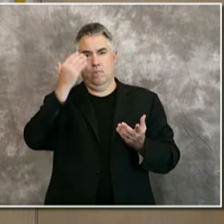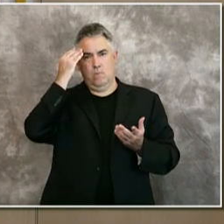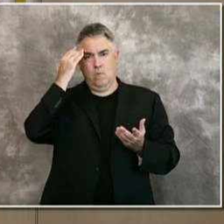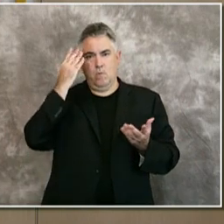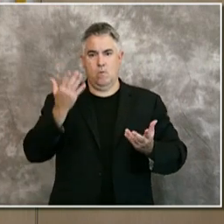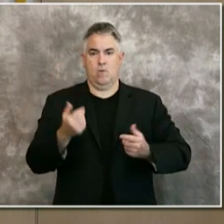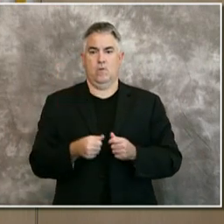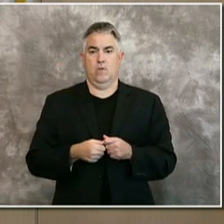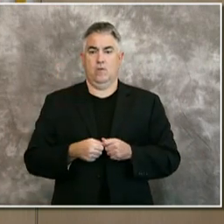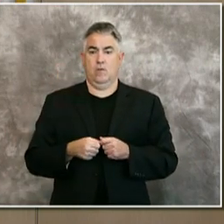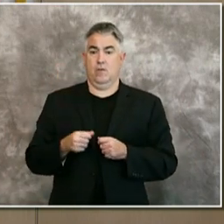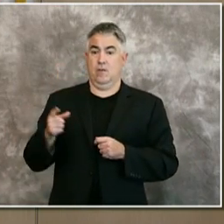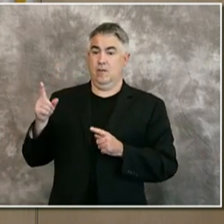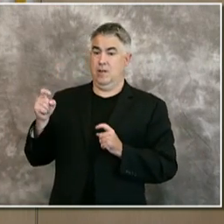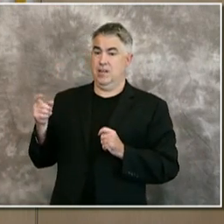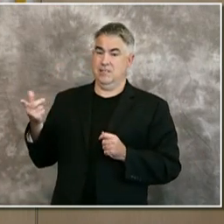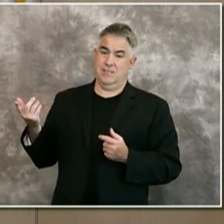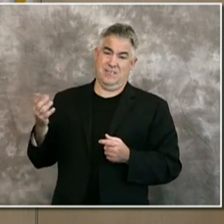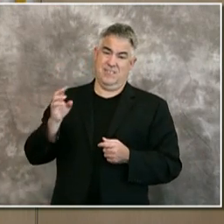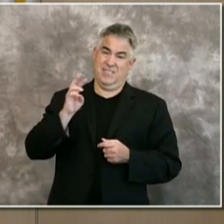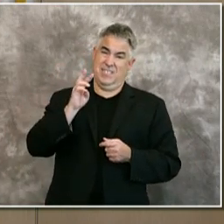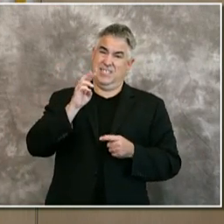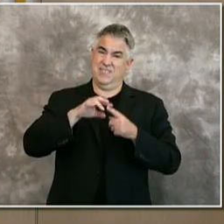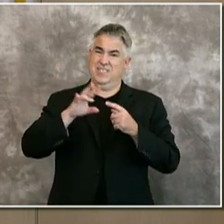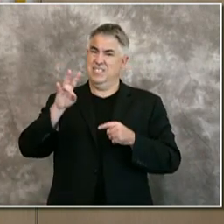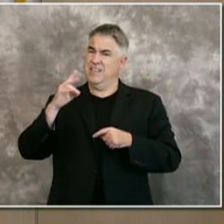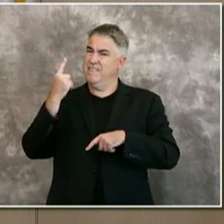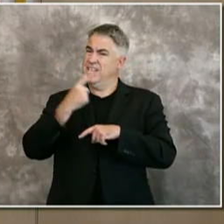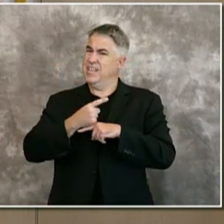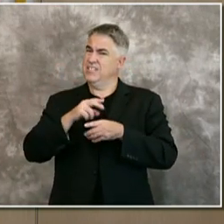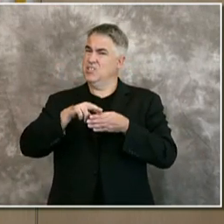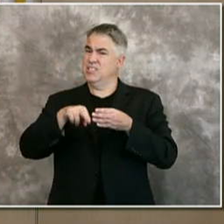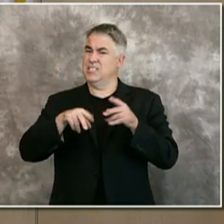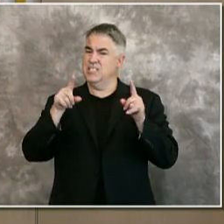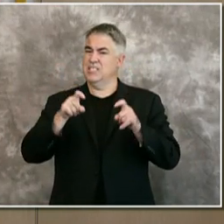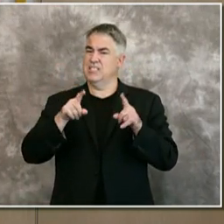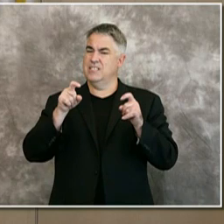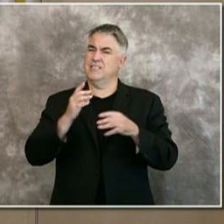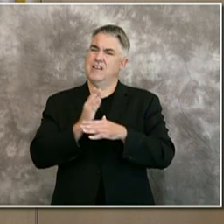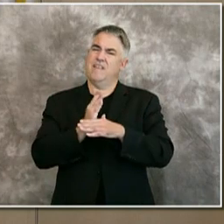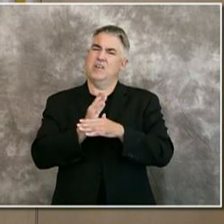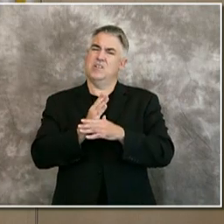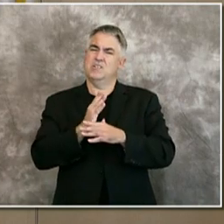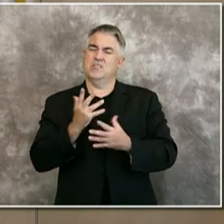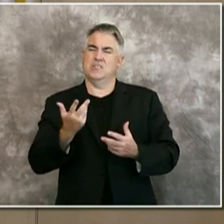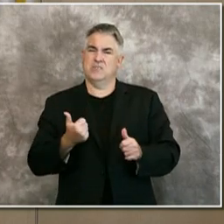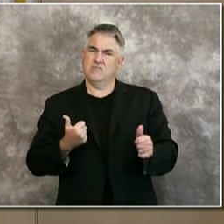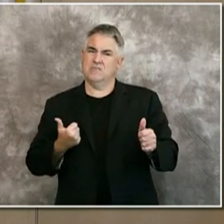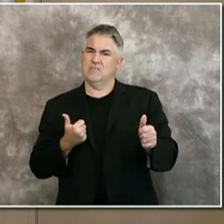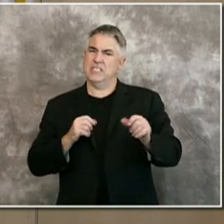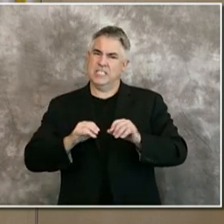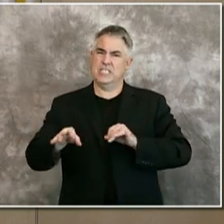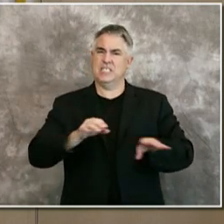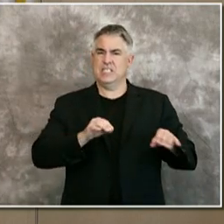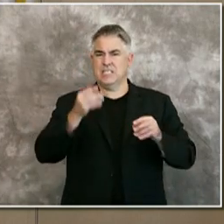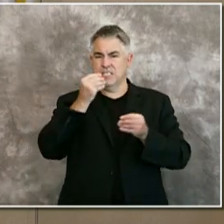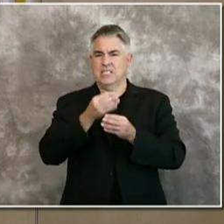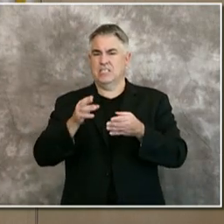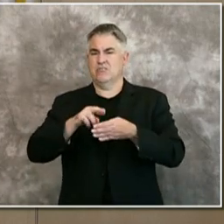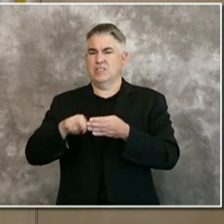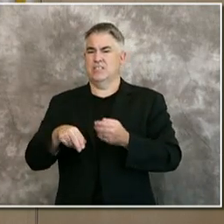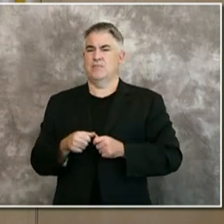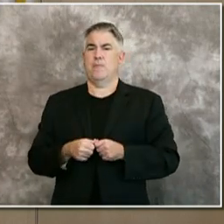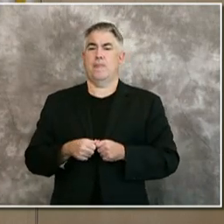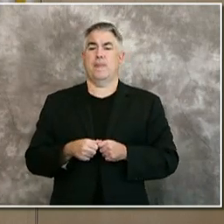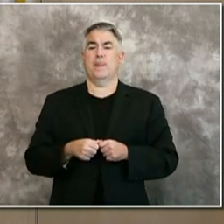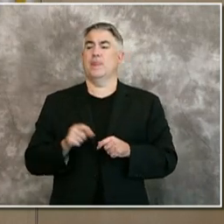within 6 to 7 days is actually the average. If we look at all of the various testing sites, some are